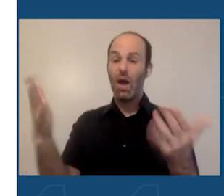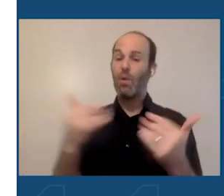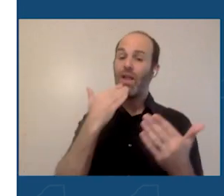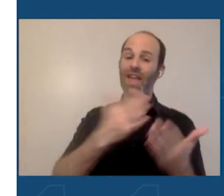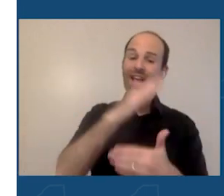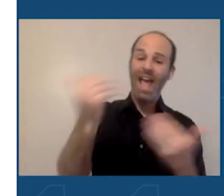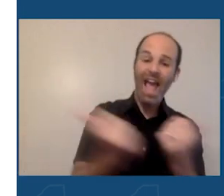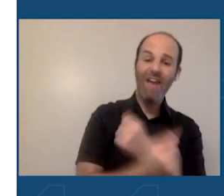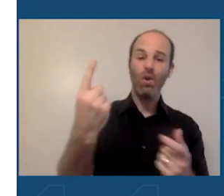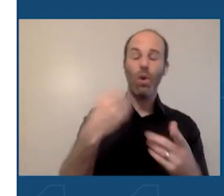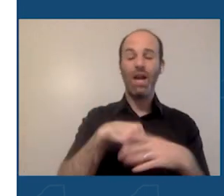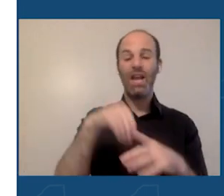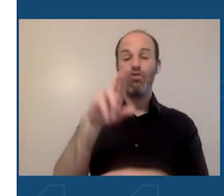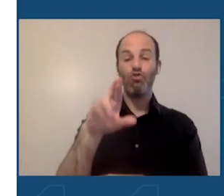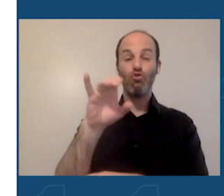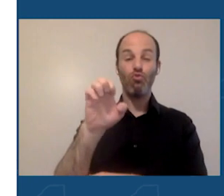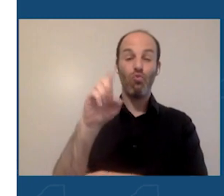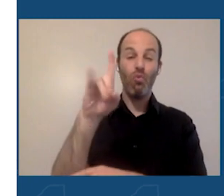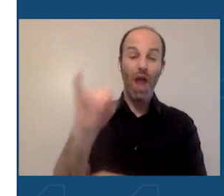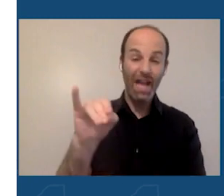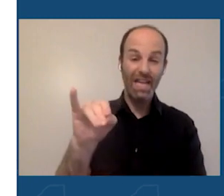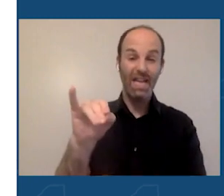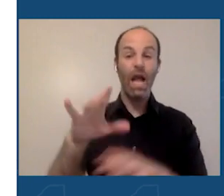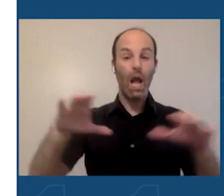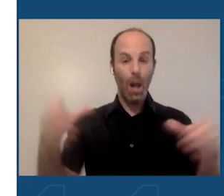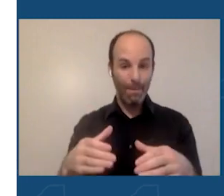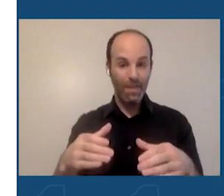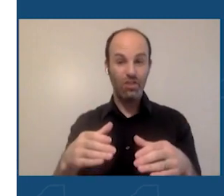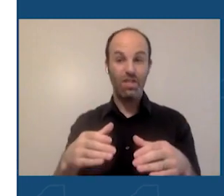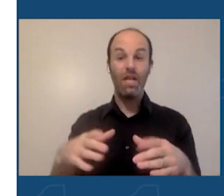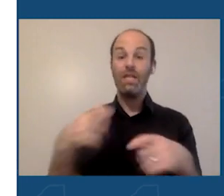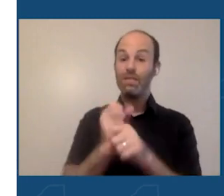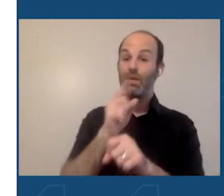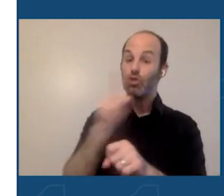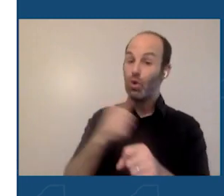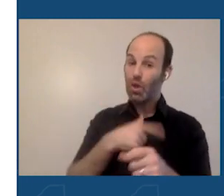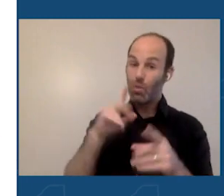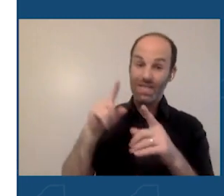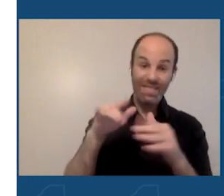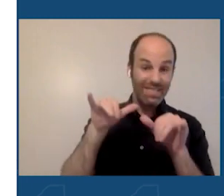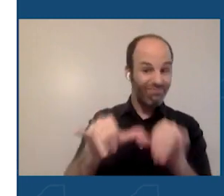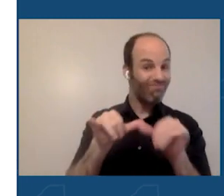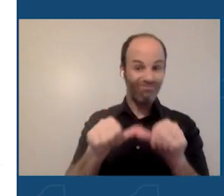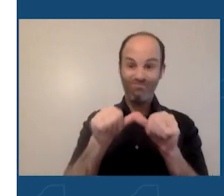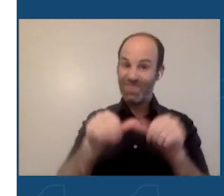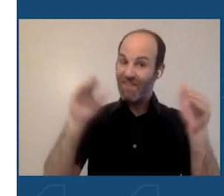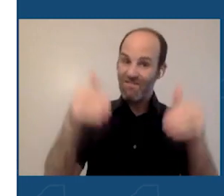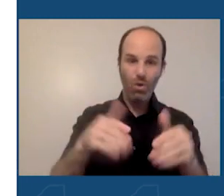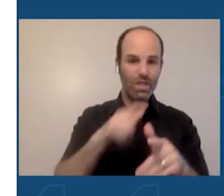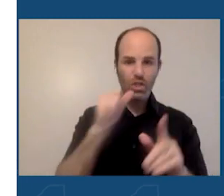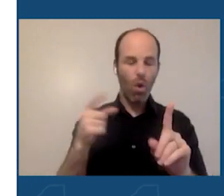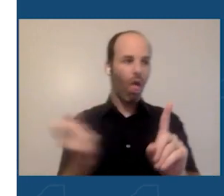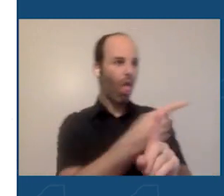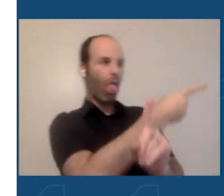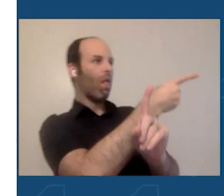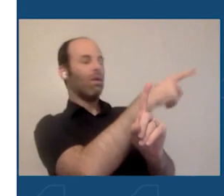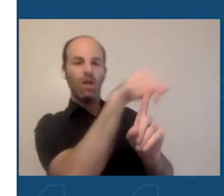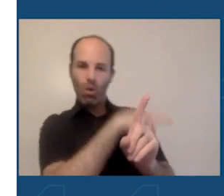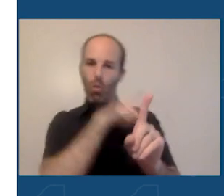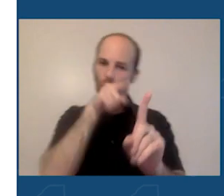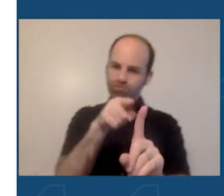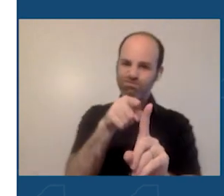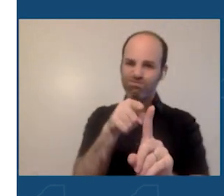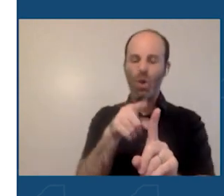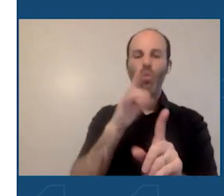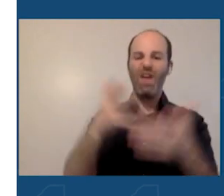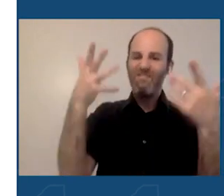are, for your vision and making sure that we stay focused on this, that we don't get distracted, we don't go do something else. We will make sure we get the job done.